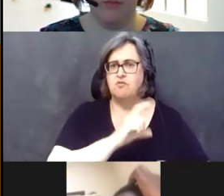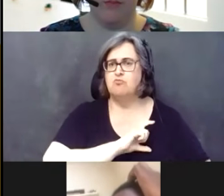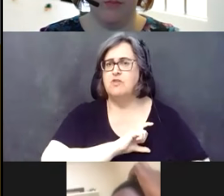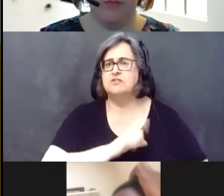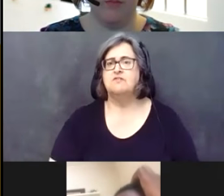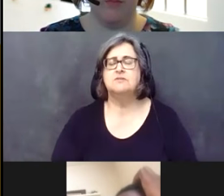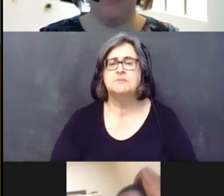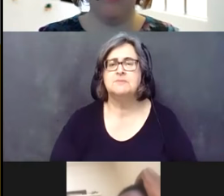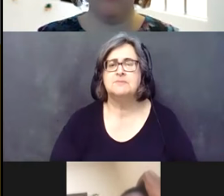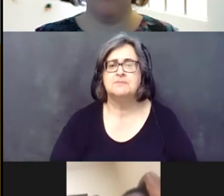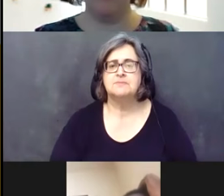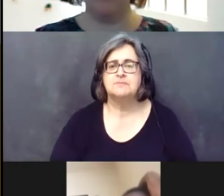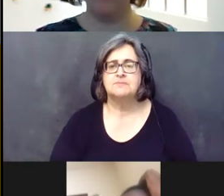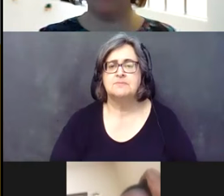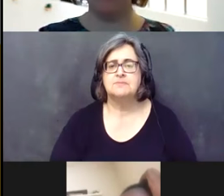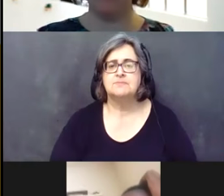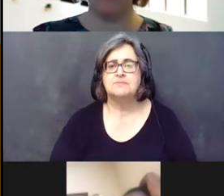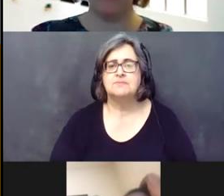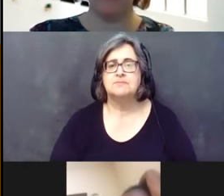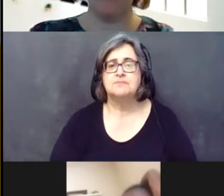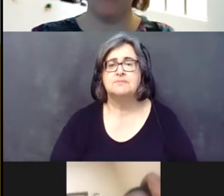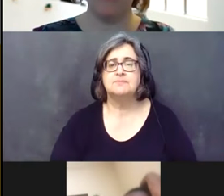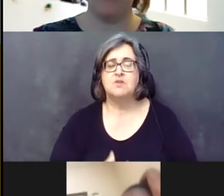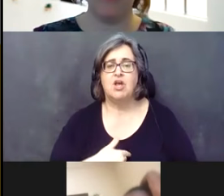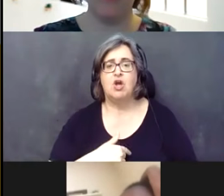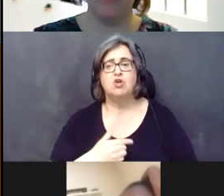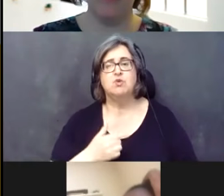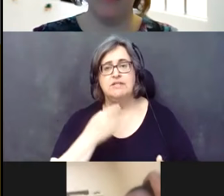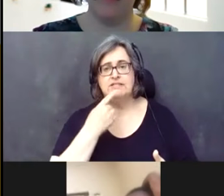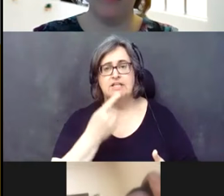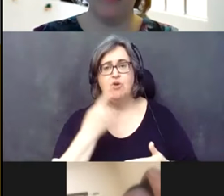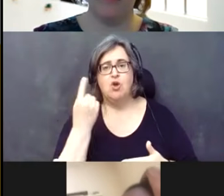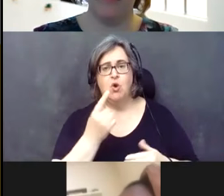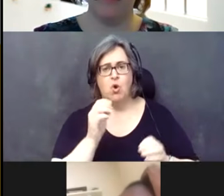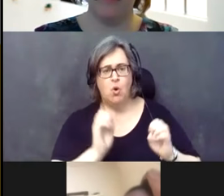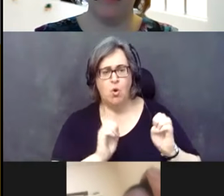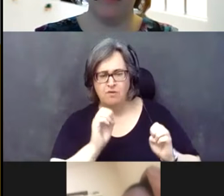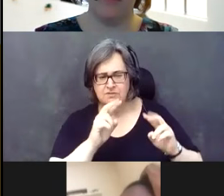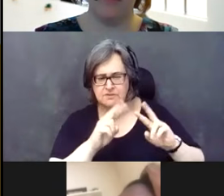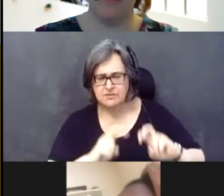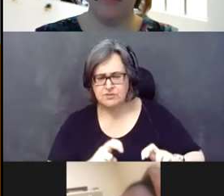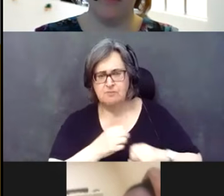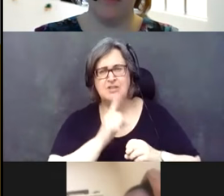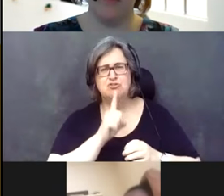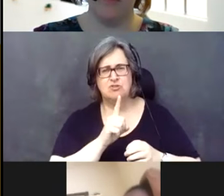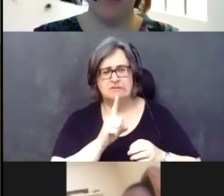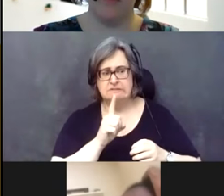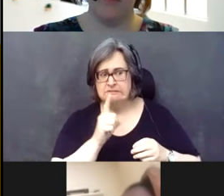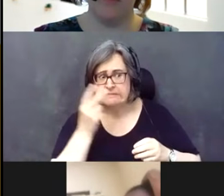officers? I would tell them to always evaluate and make sure the person is disabled first,